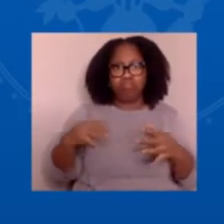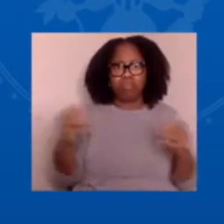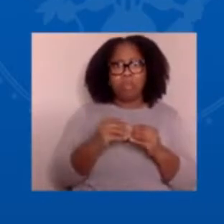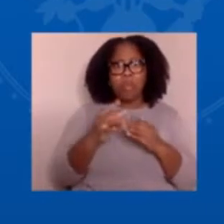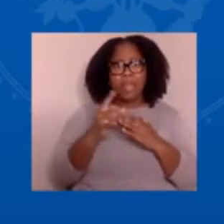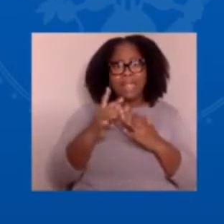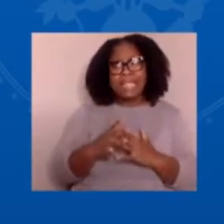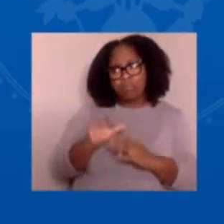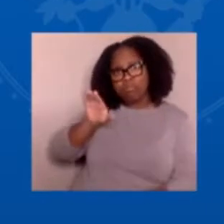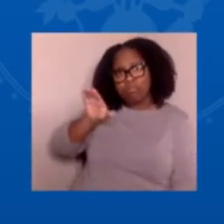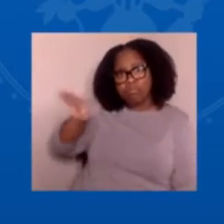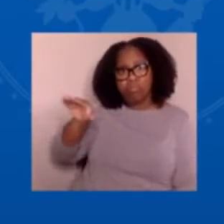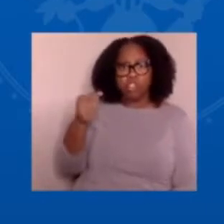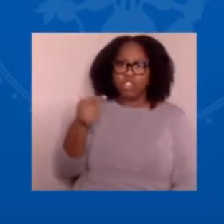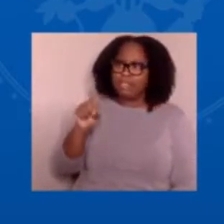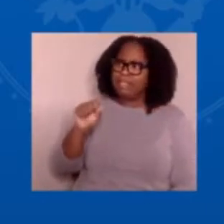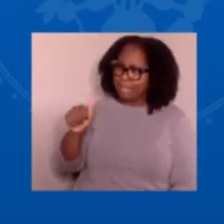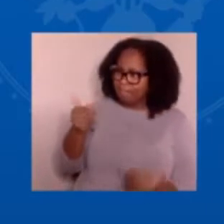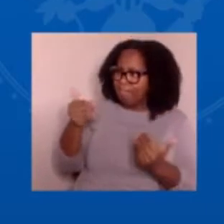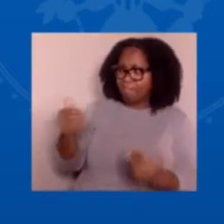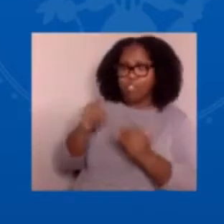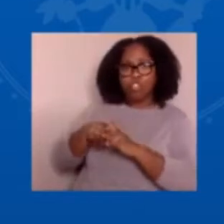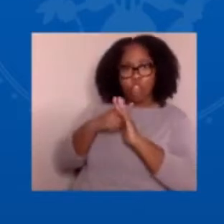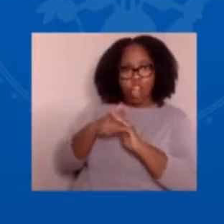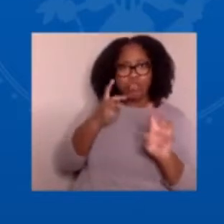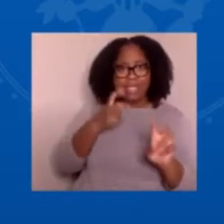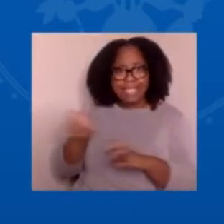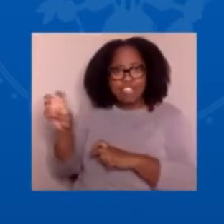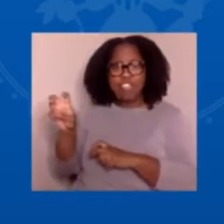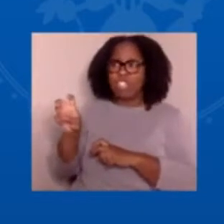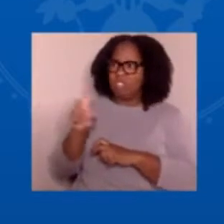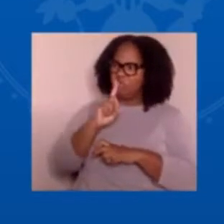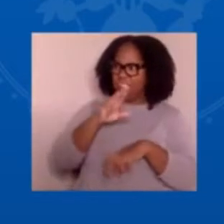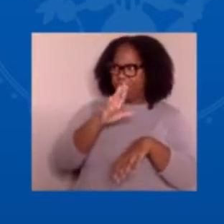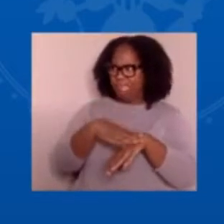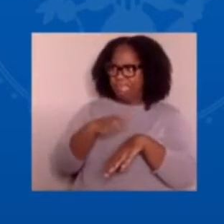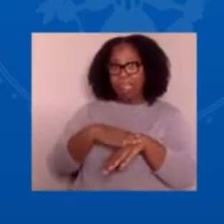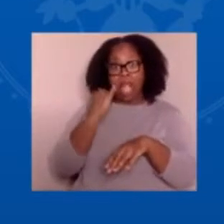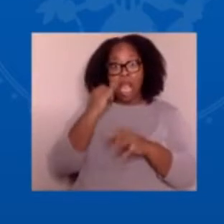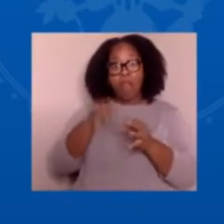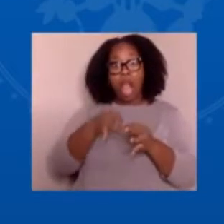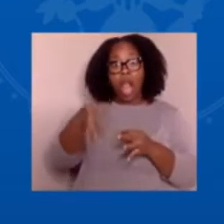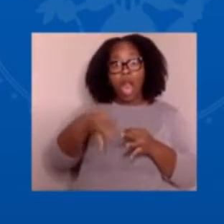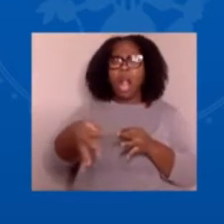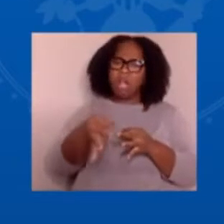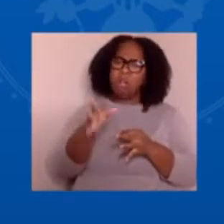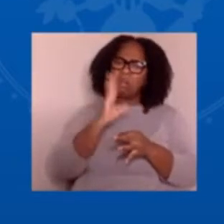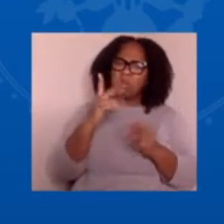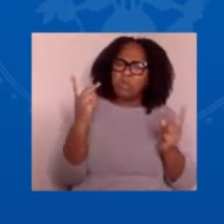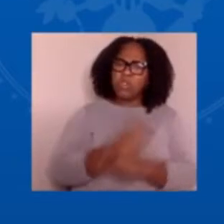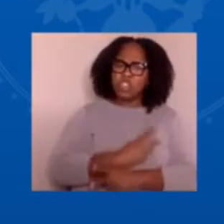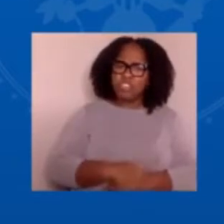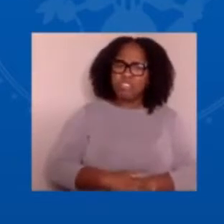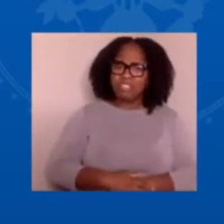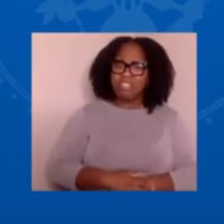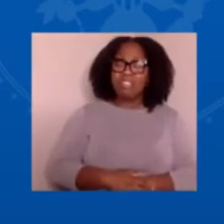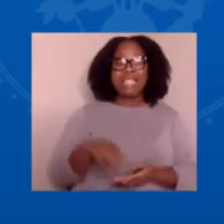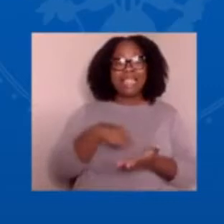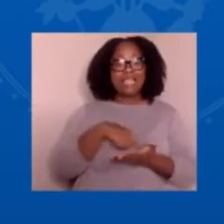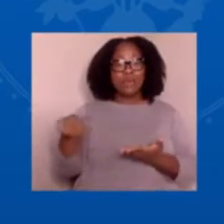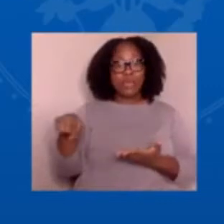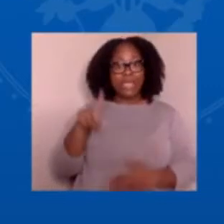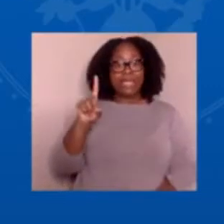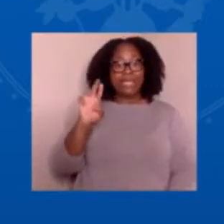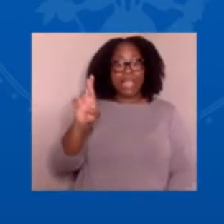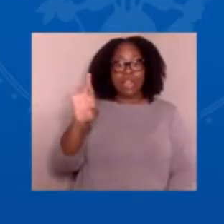transition and sounding the alarm about the potentially harmful impact of further delays earlier this week Dr fouchy said that the lack of